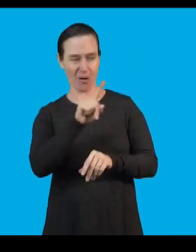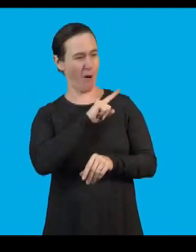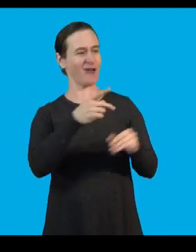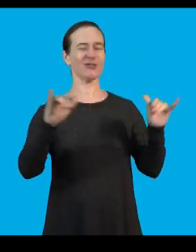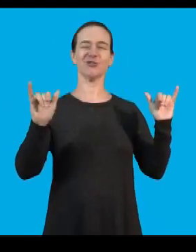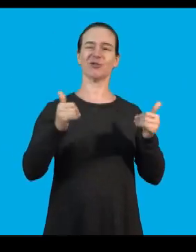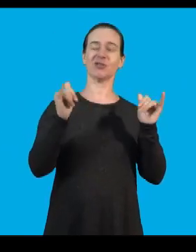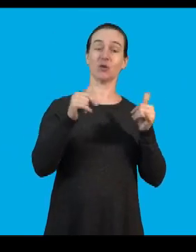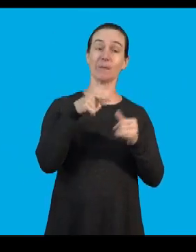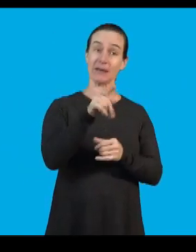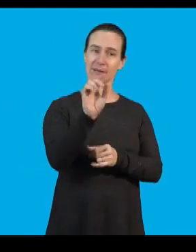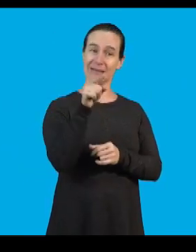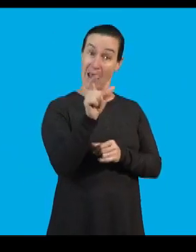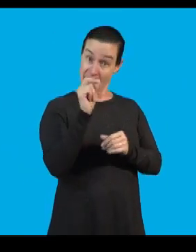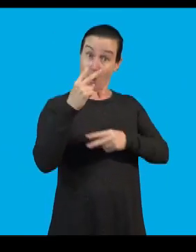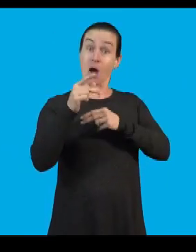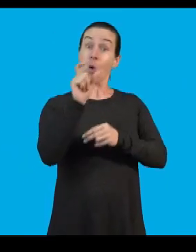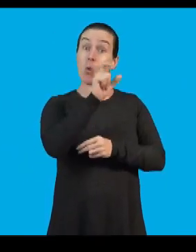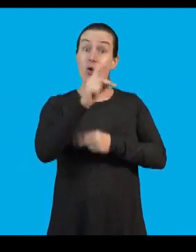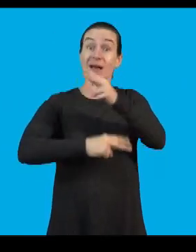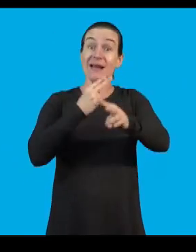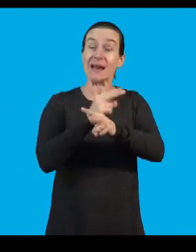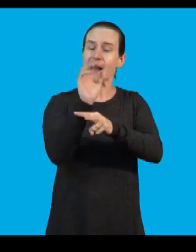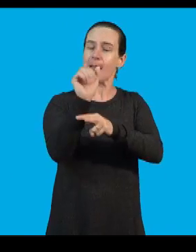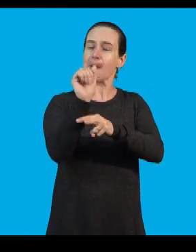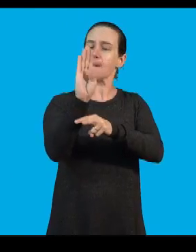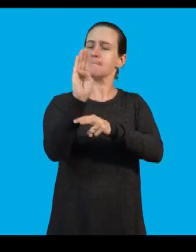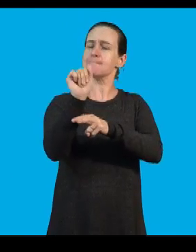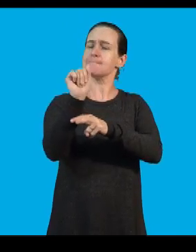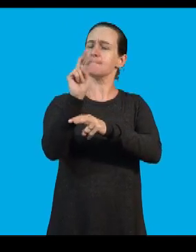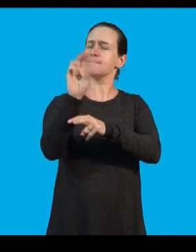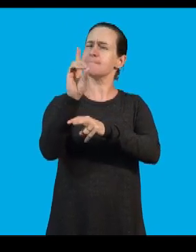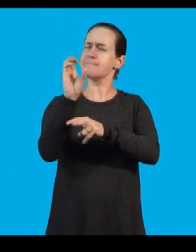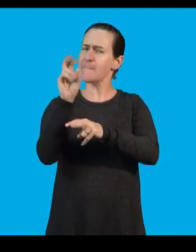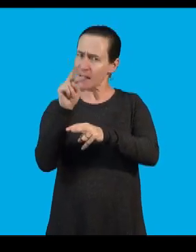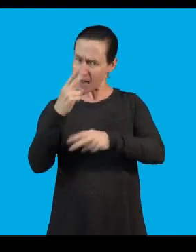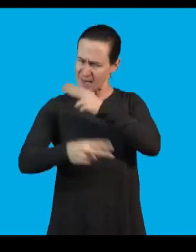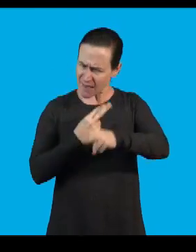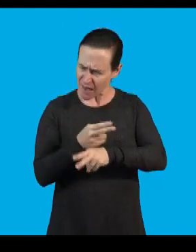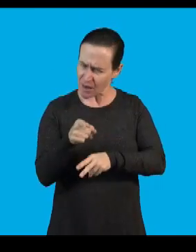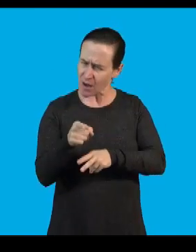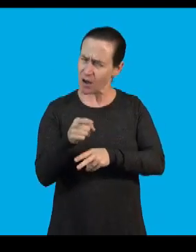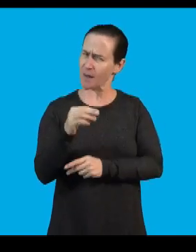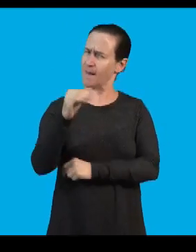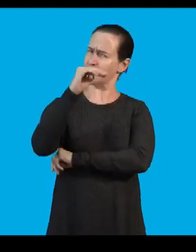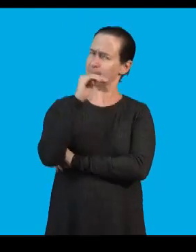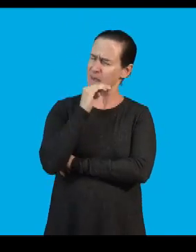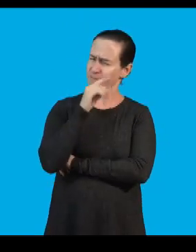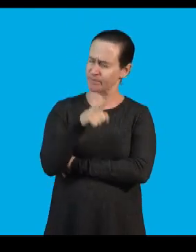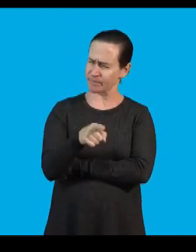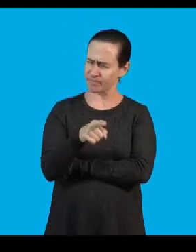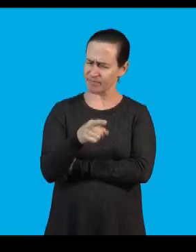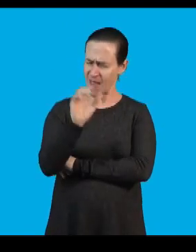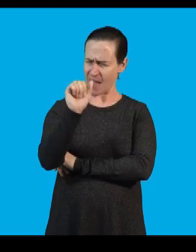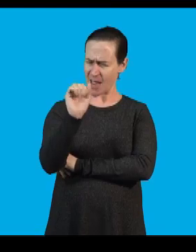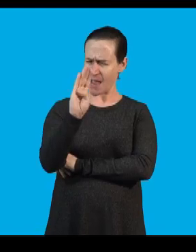see the word abandoned coming through again, and we're trying to make a link, some idea to what this word can mean. So these kids were abandoned